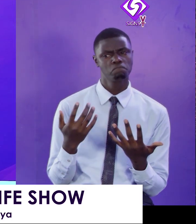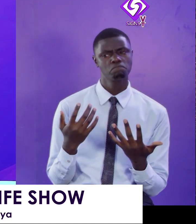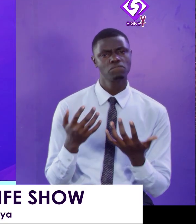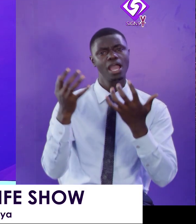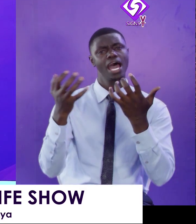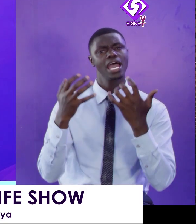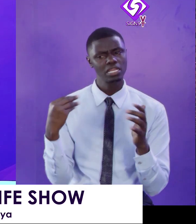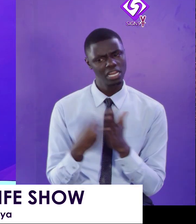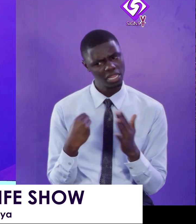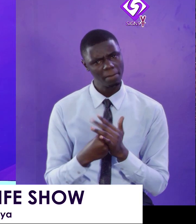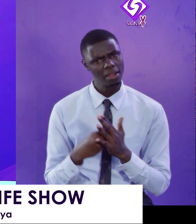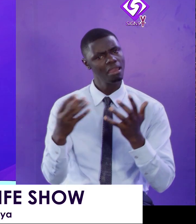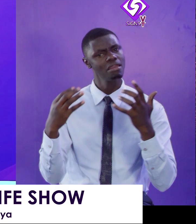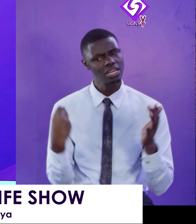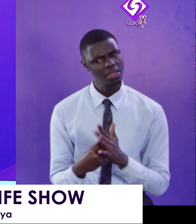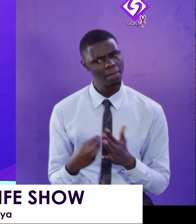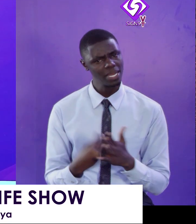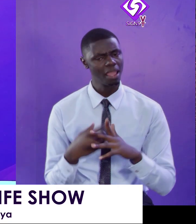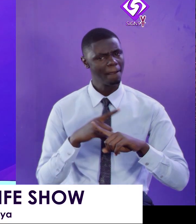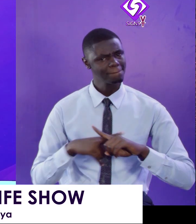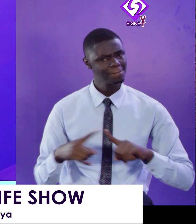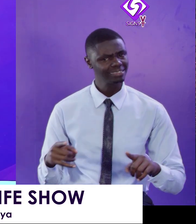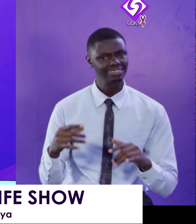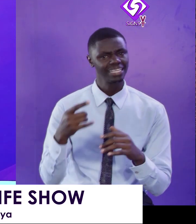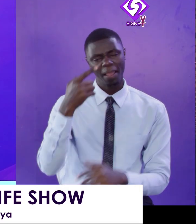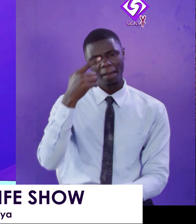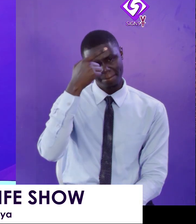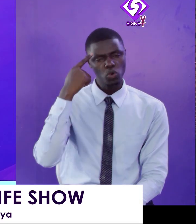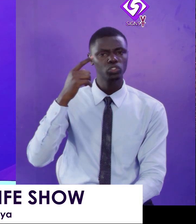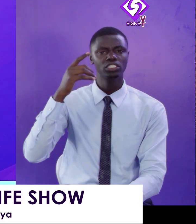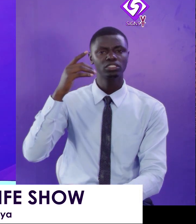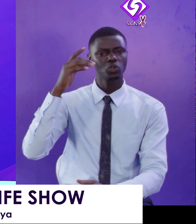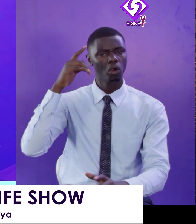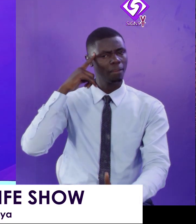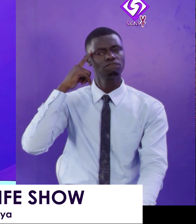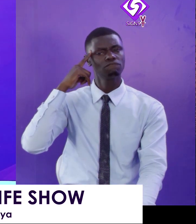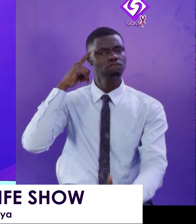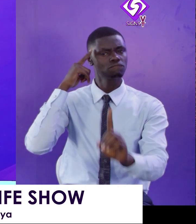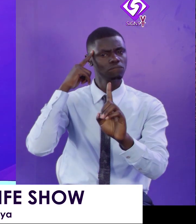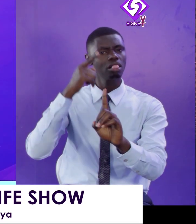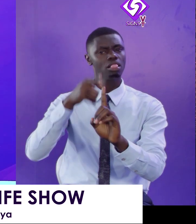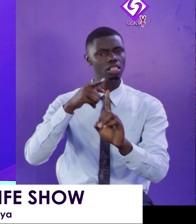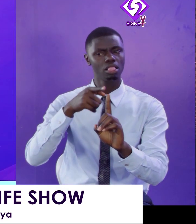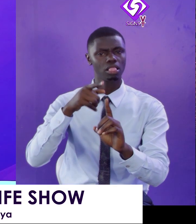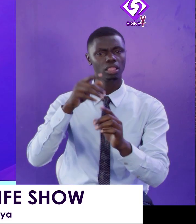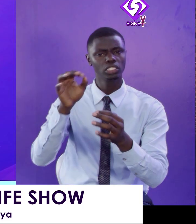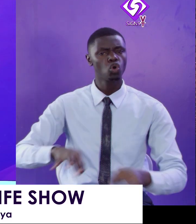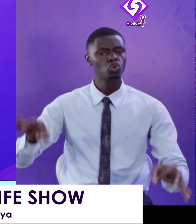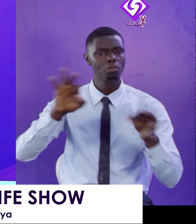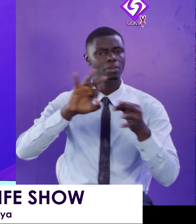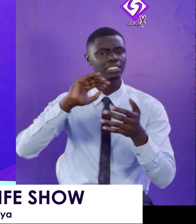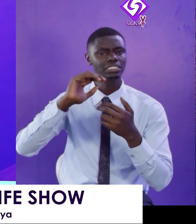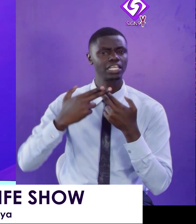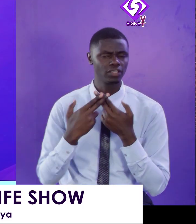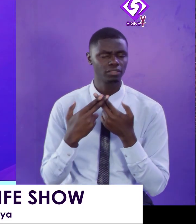that money. I really needed it. But now because you've deliberately, automated it,